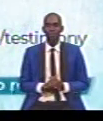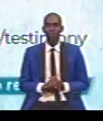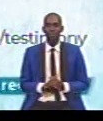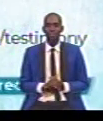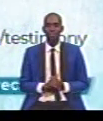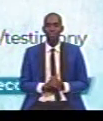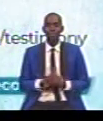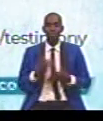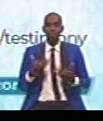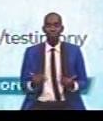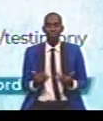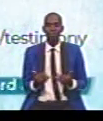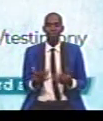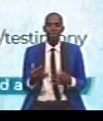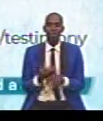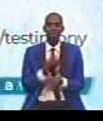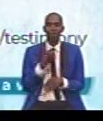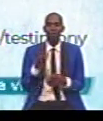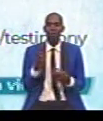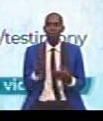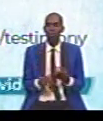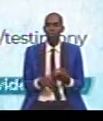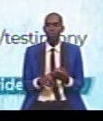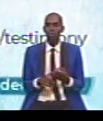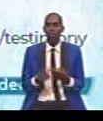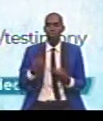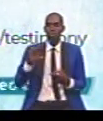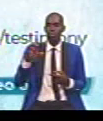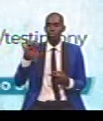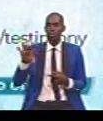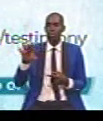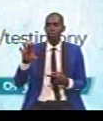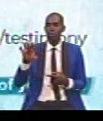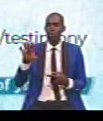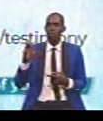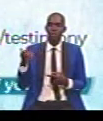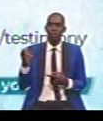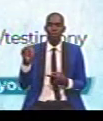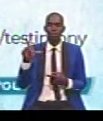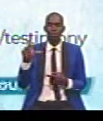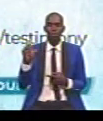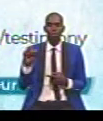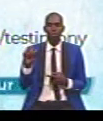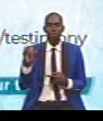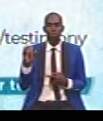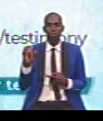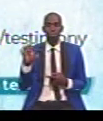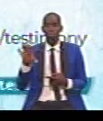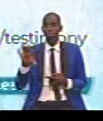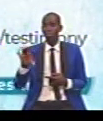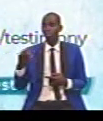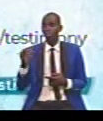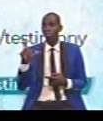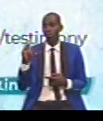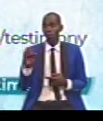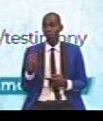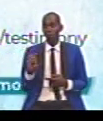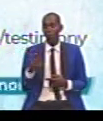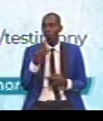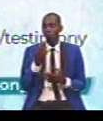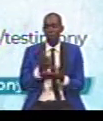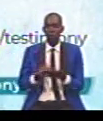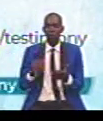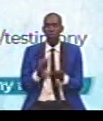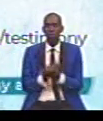Let's take you now to Charles Uzoma from Ahafo, Lagos, Nigeria. He wrote, "I've not been able